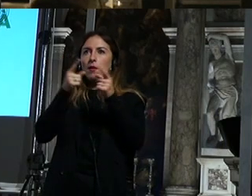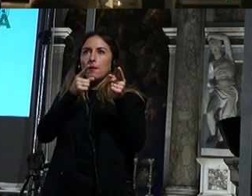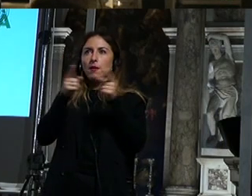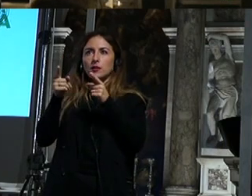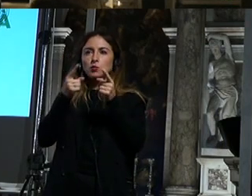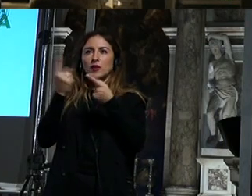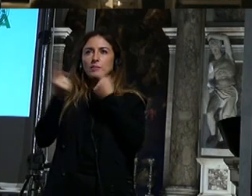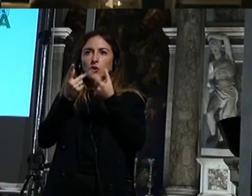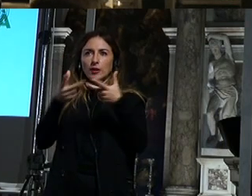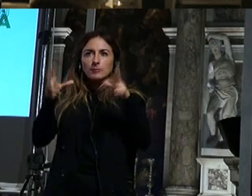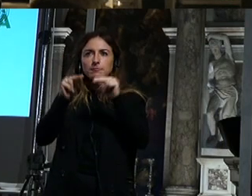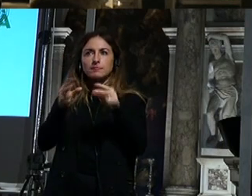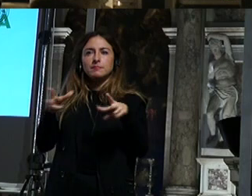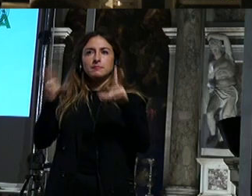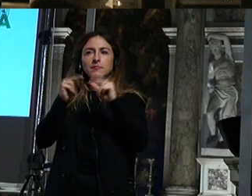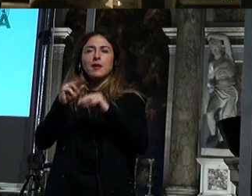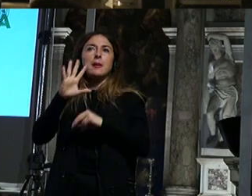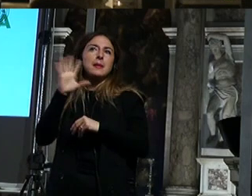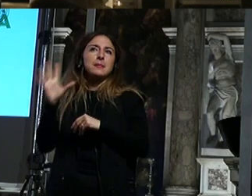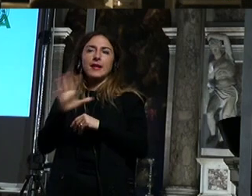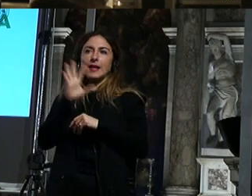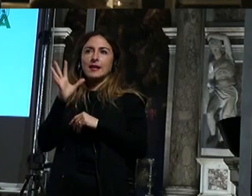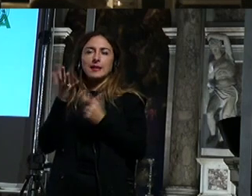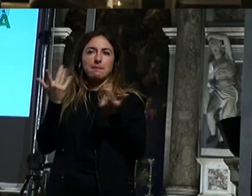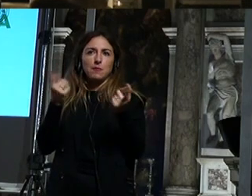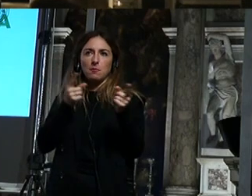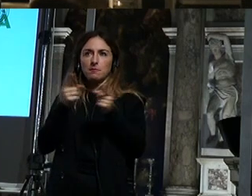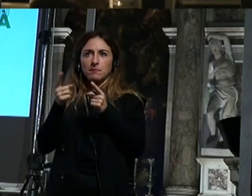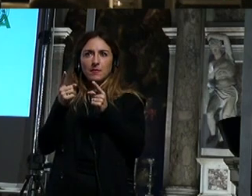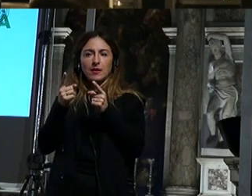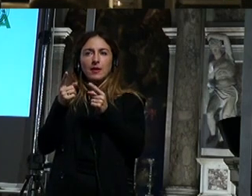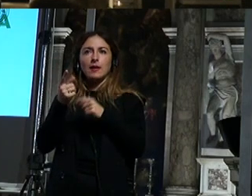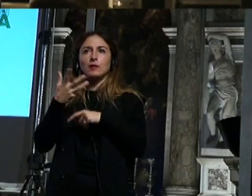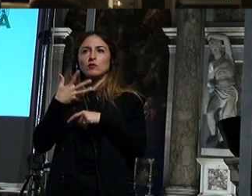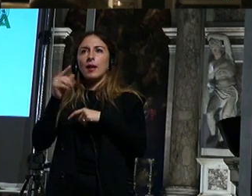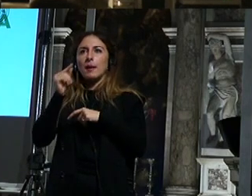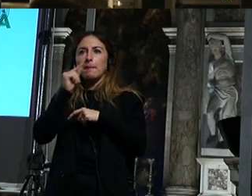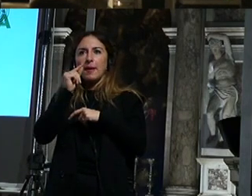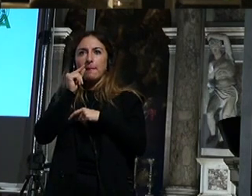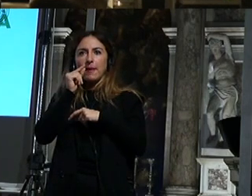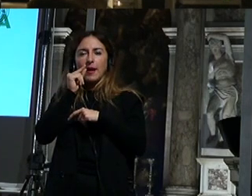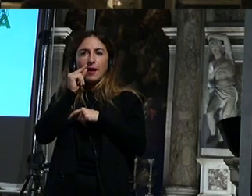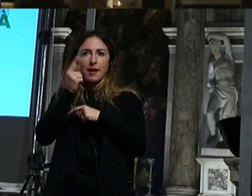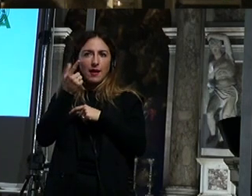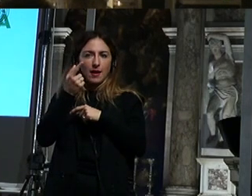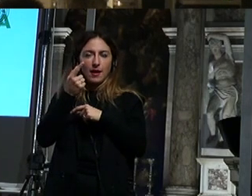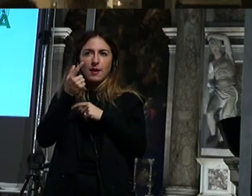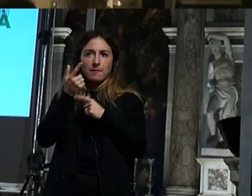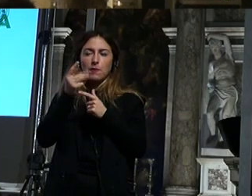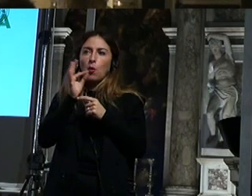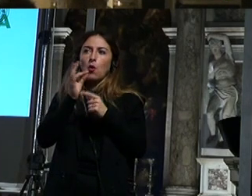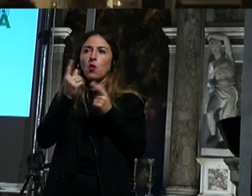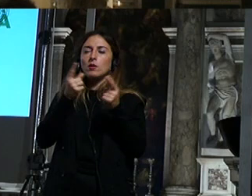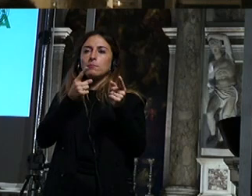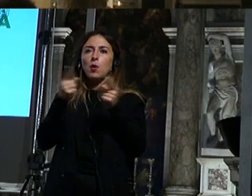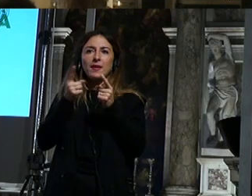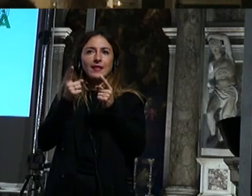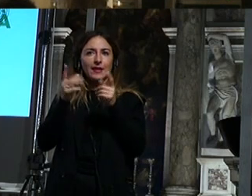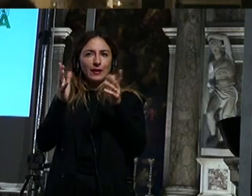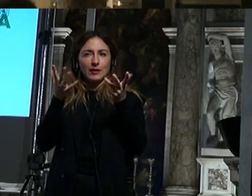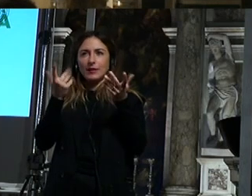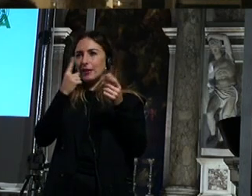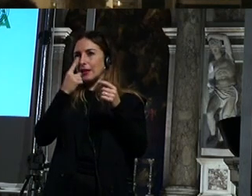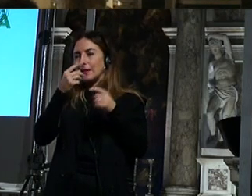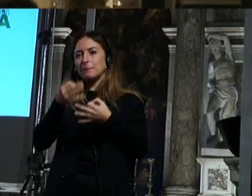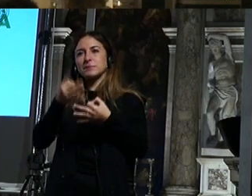cinema. There are two moments in the book that have, where the stories are deeply engaged with a certain film.